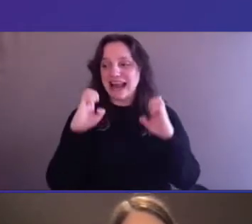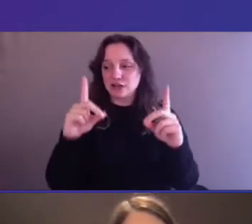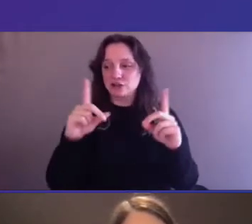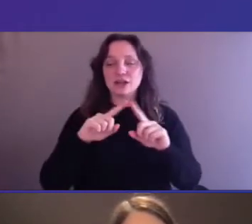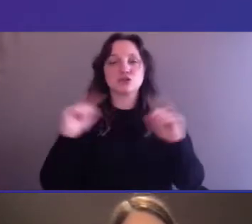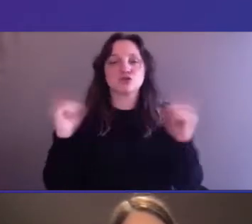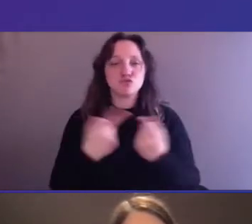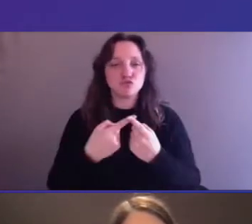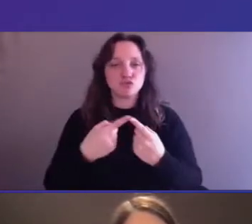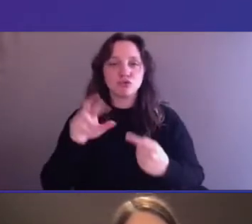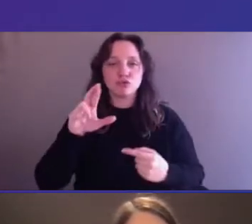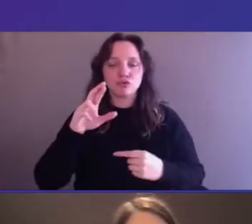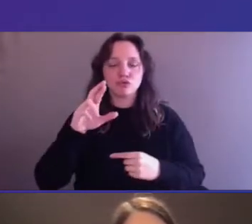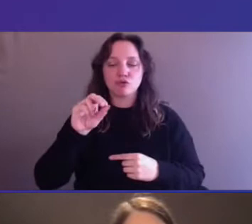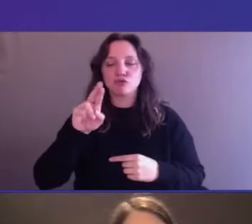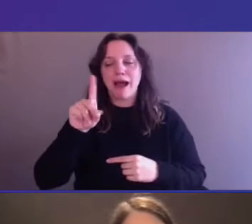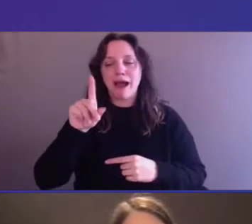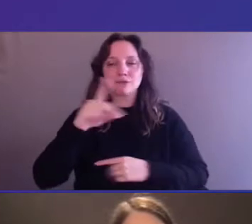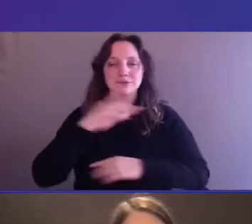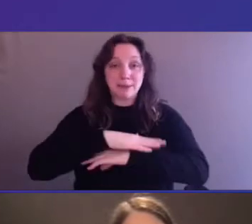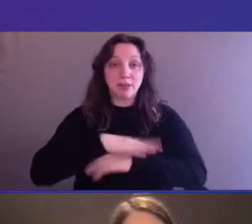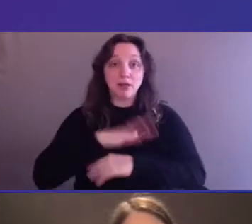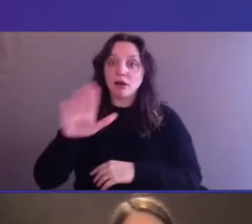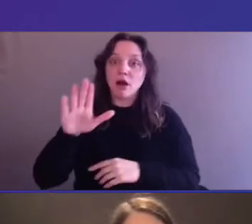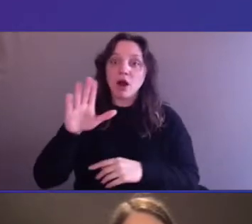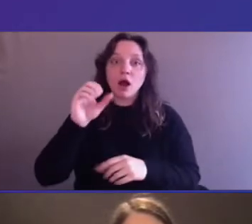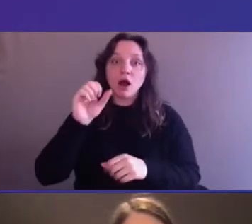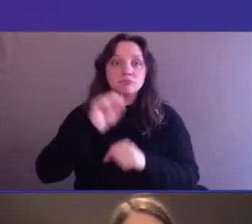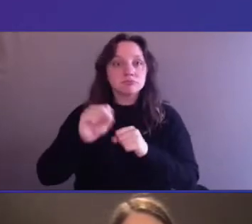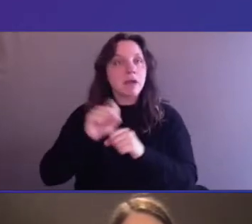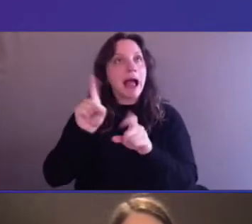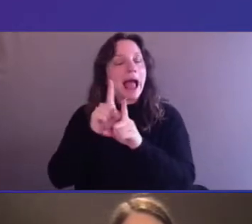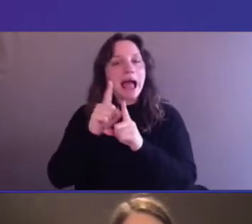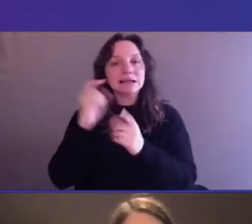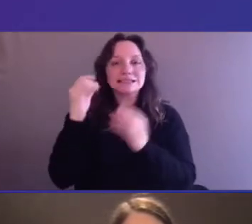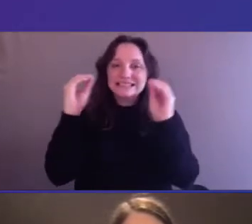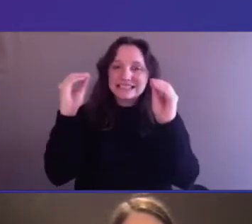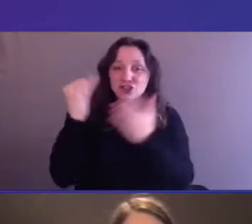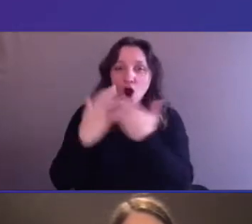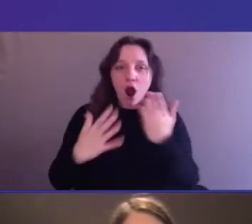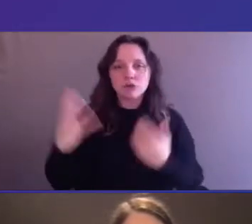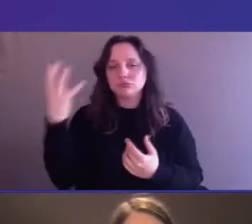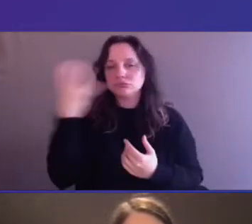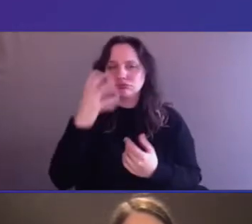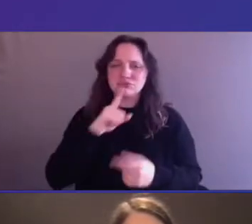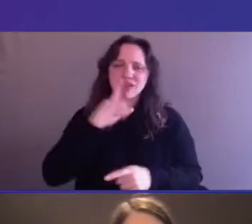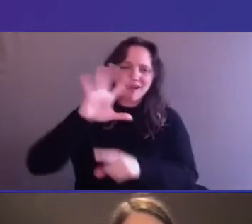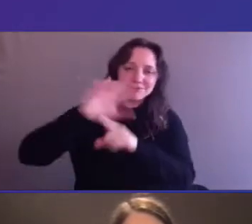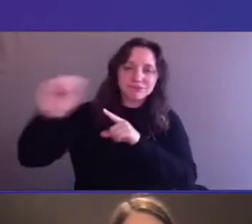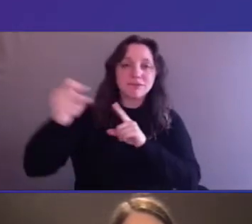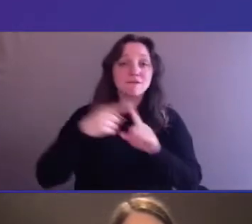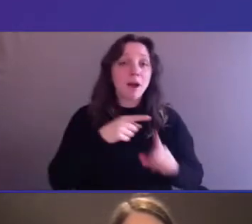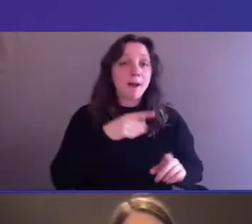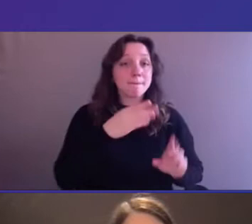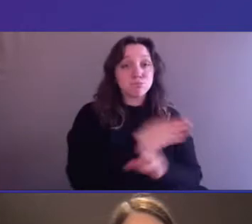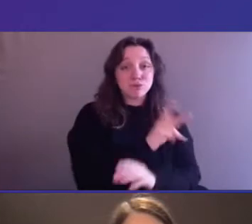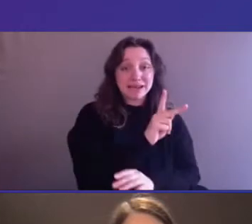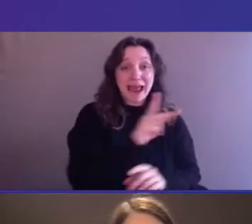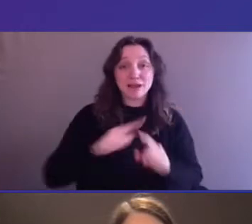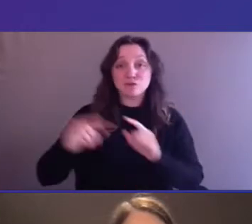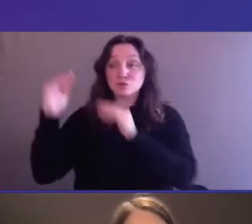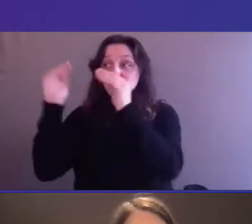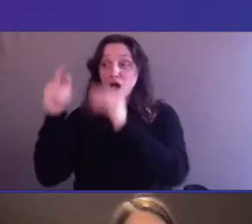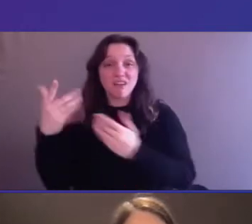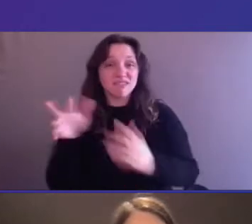Roundtable. Kim has had a prolific career as a teaching artist, working with students from pre-K up through adult in over 50